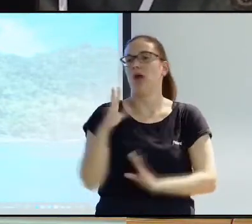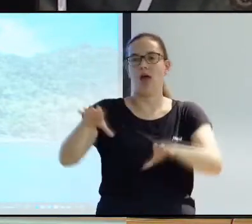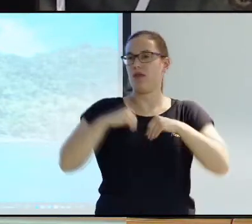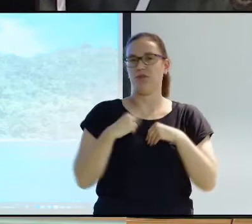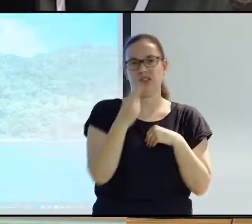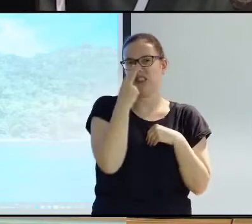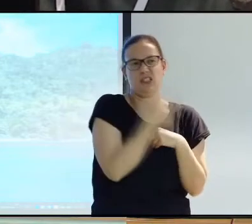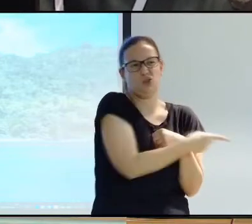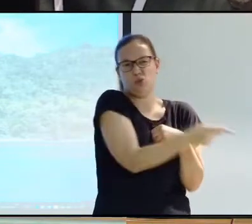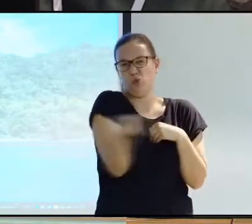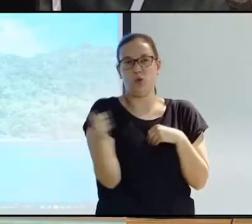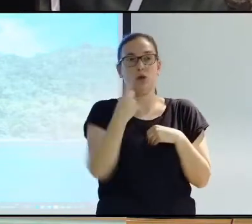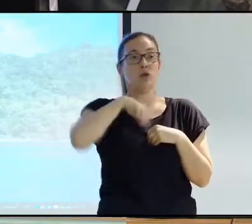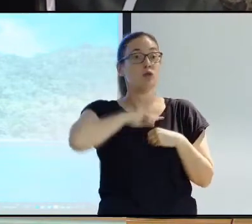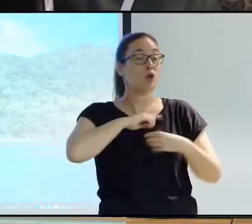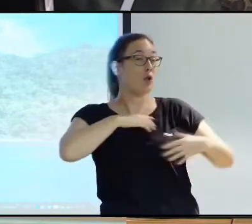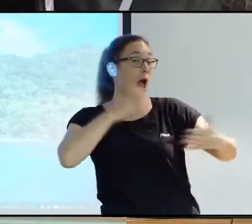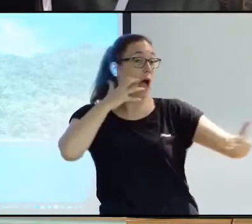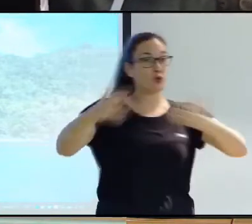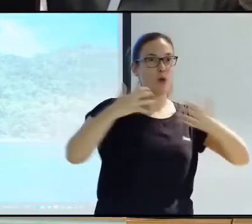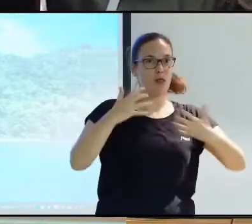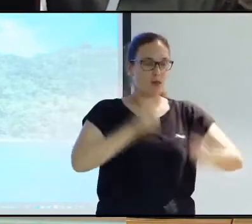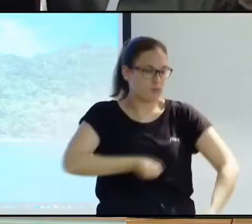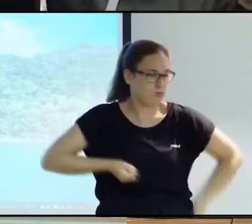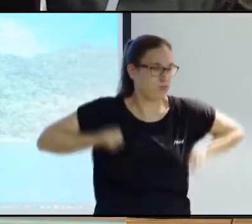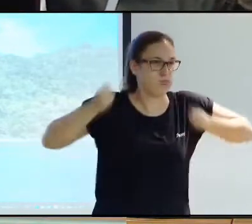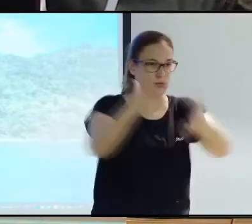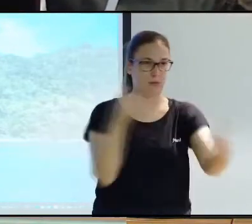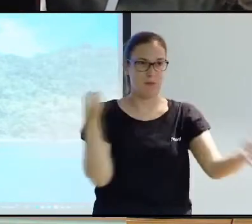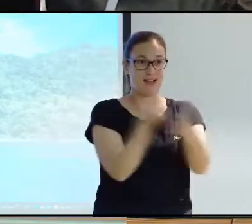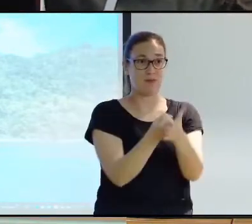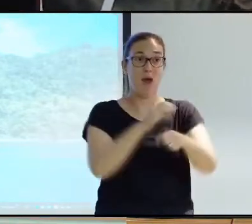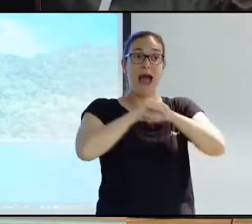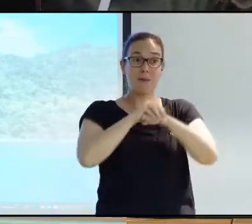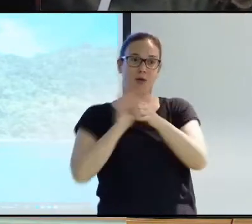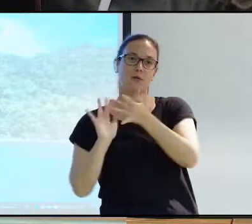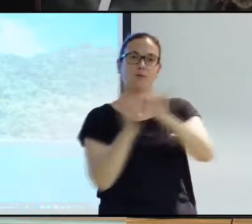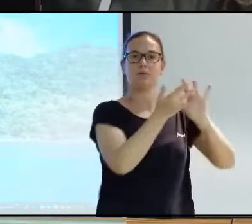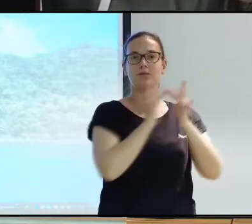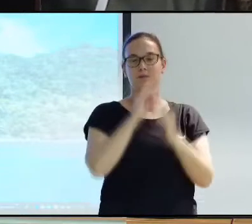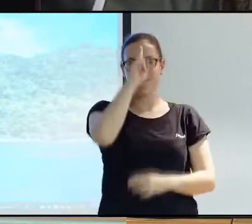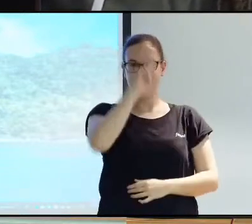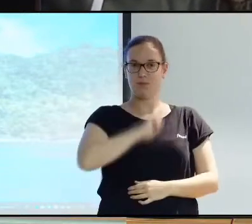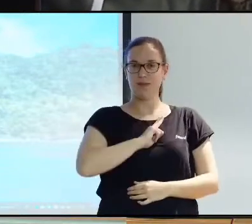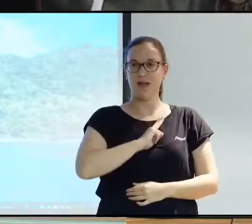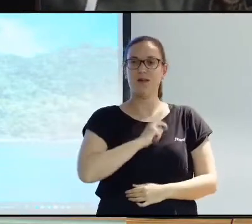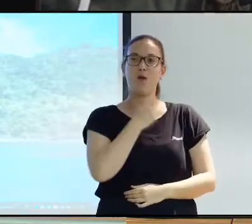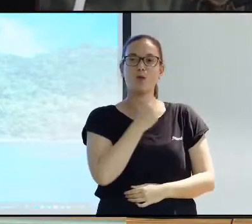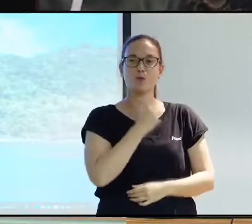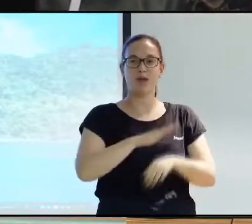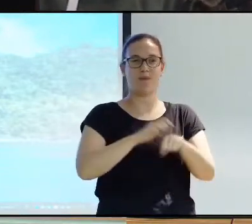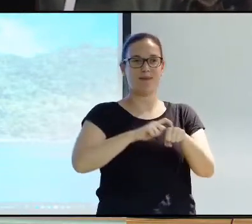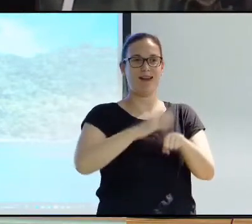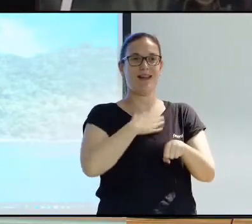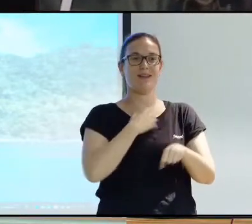areas. And everything was very interesting. And I have to say that I'm surrounded by good friends and they are happy the